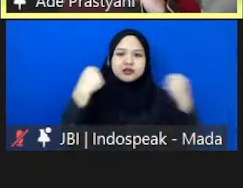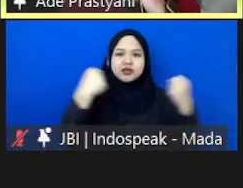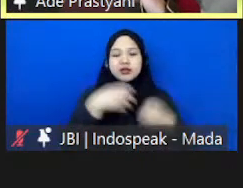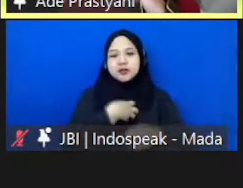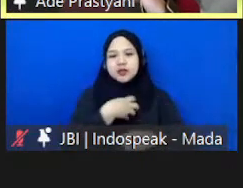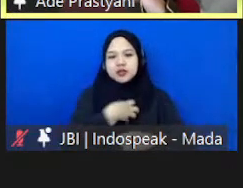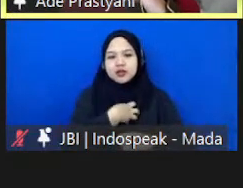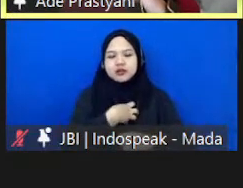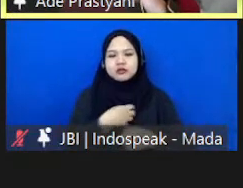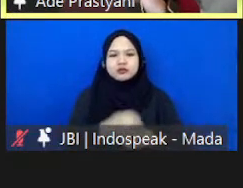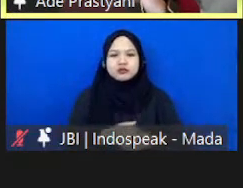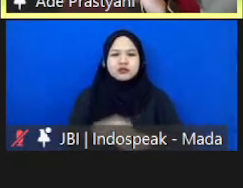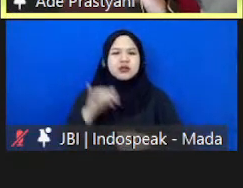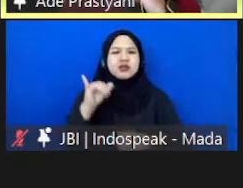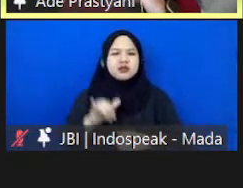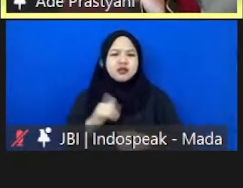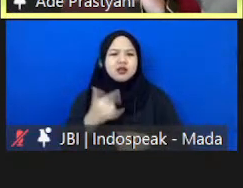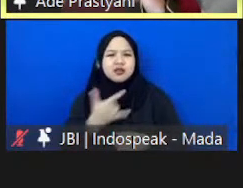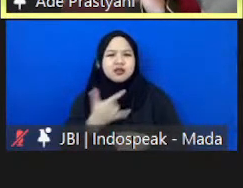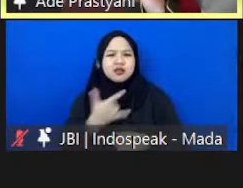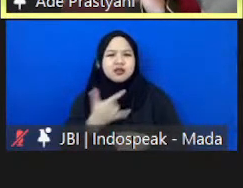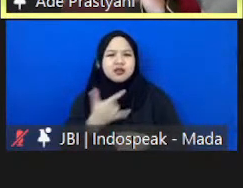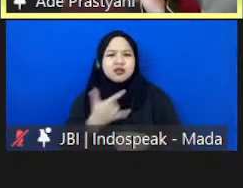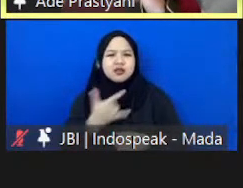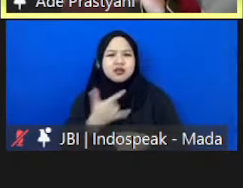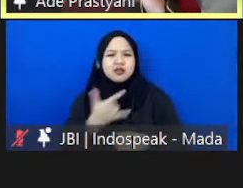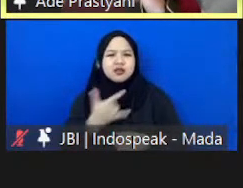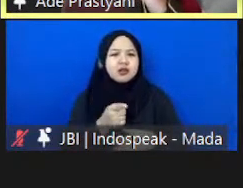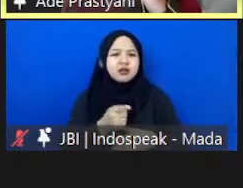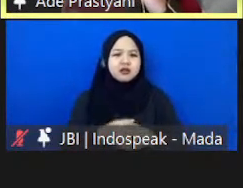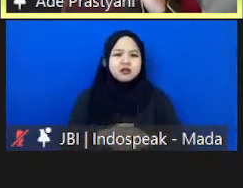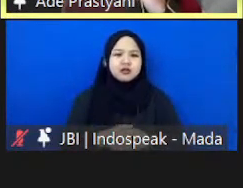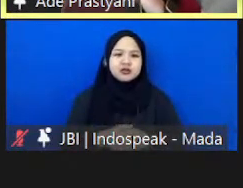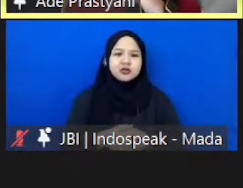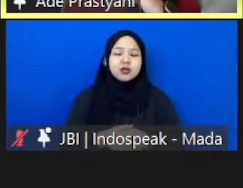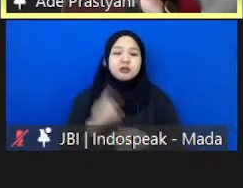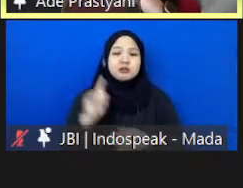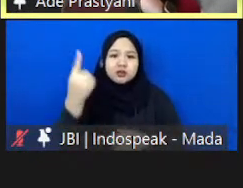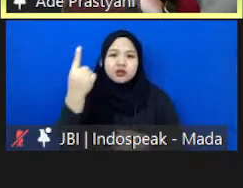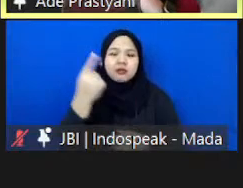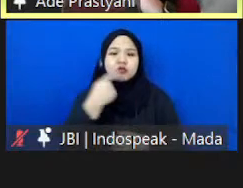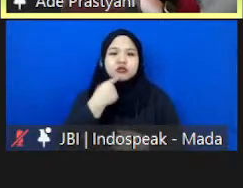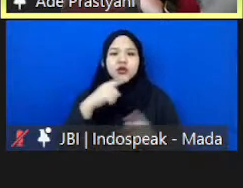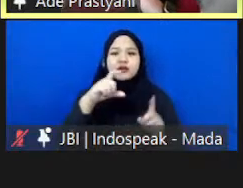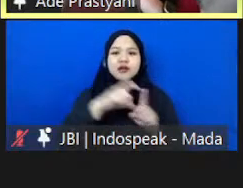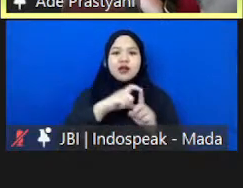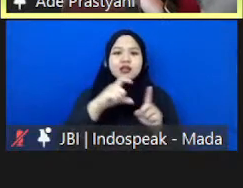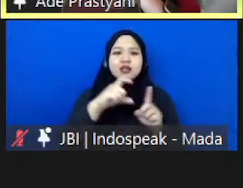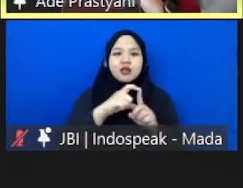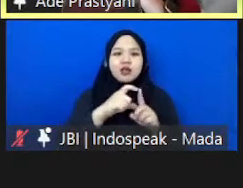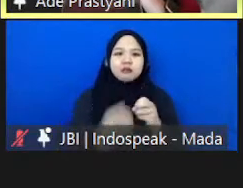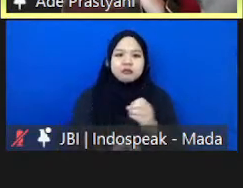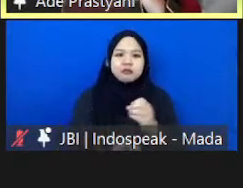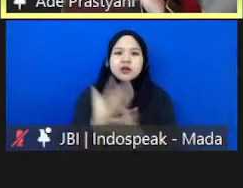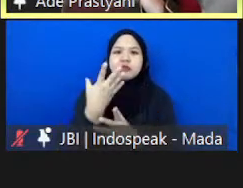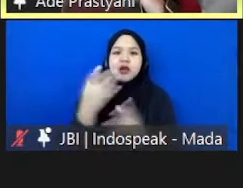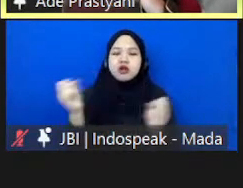still big challenges ahead. The mental health is mandated to pursue the development of mental health care under